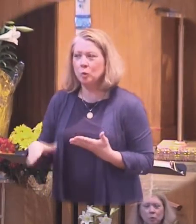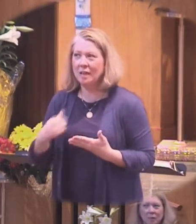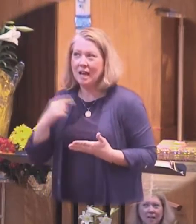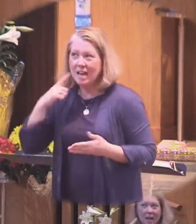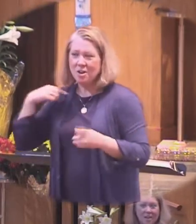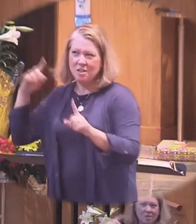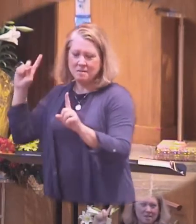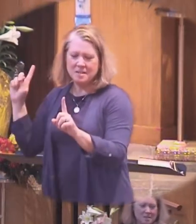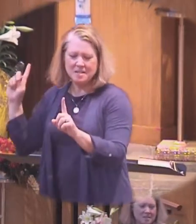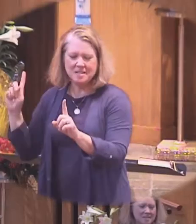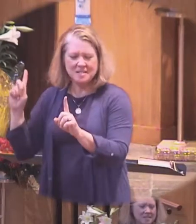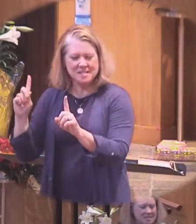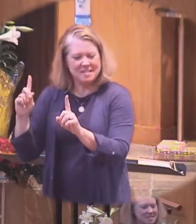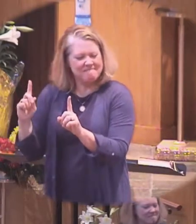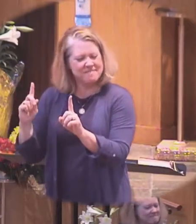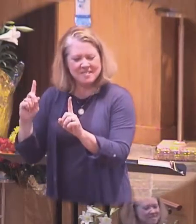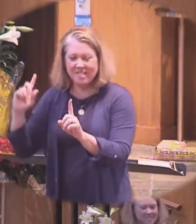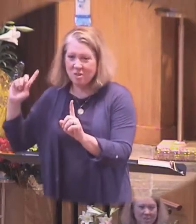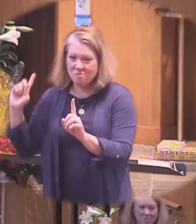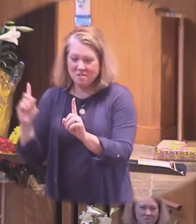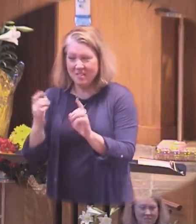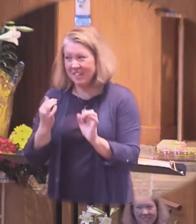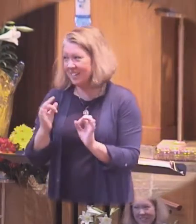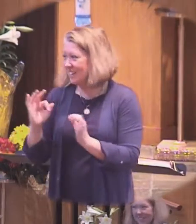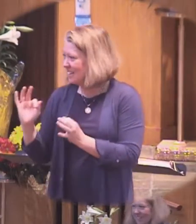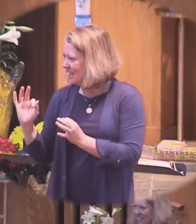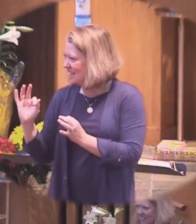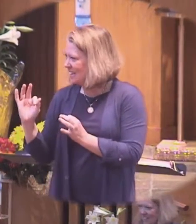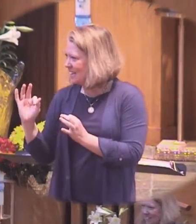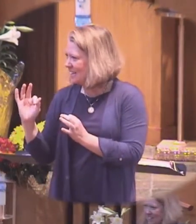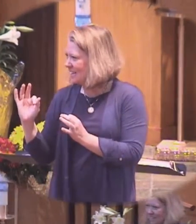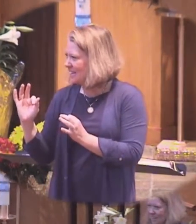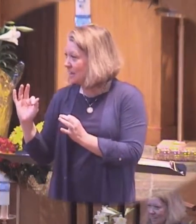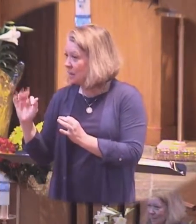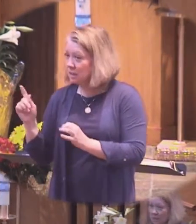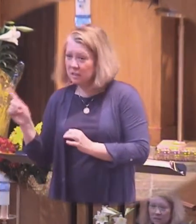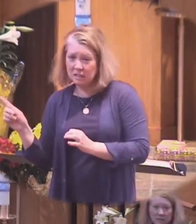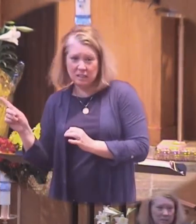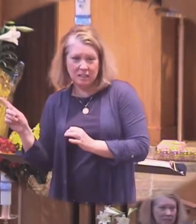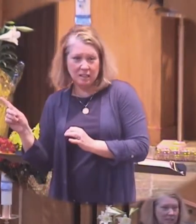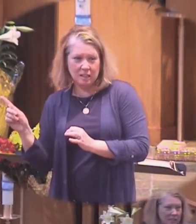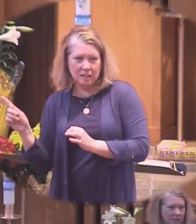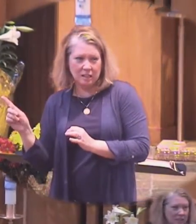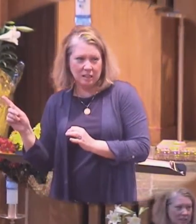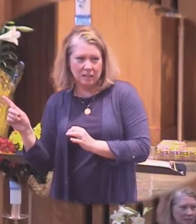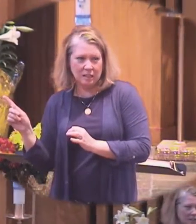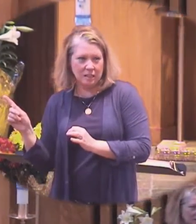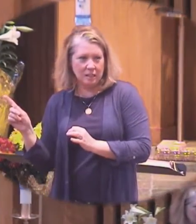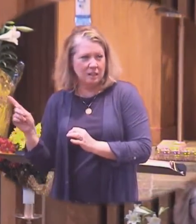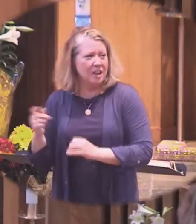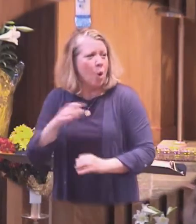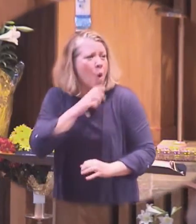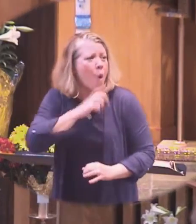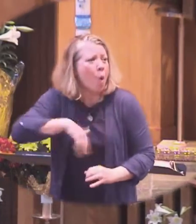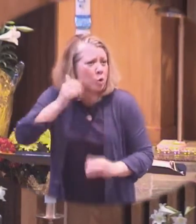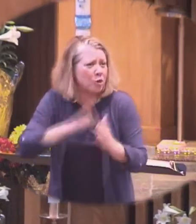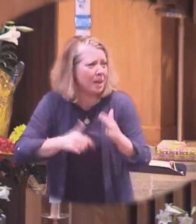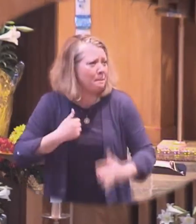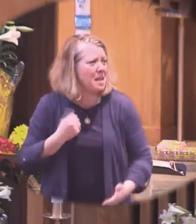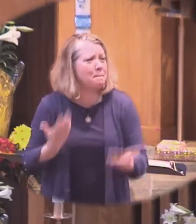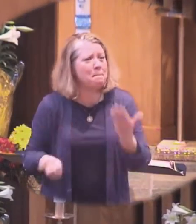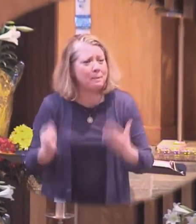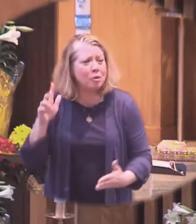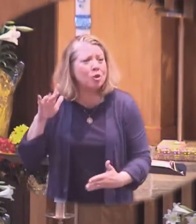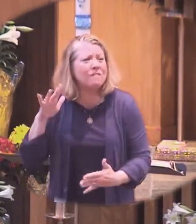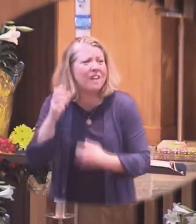them approach, they're right beside me, I look over, and it's a runner probably who has a good 35 years on me as he